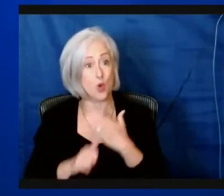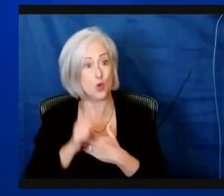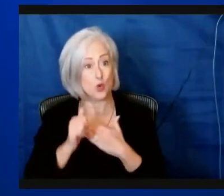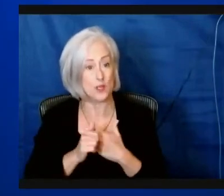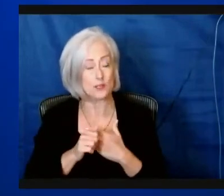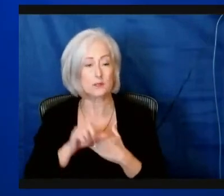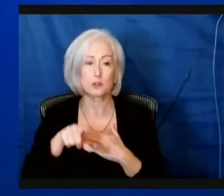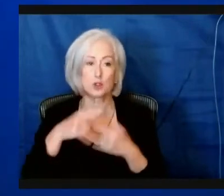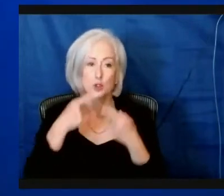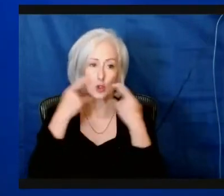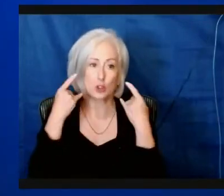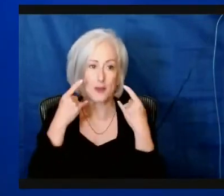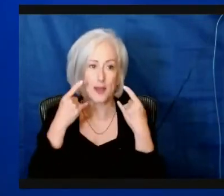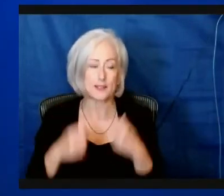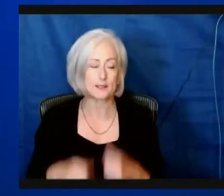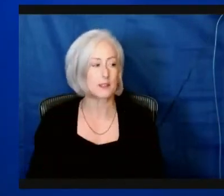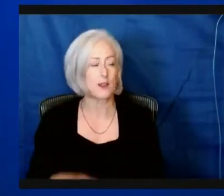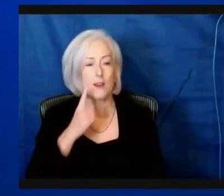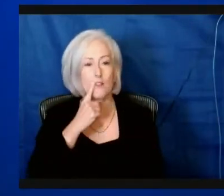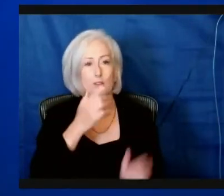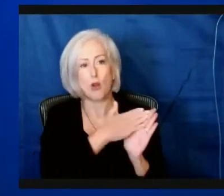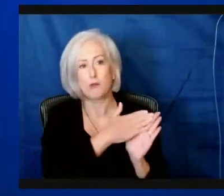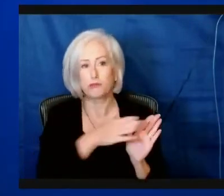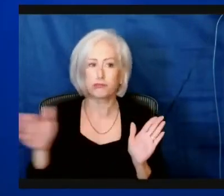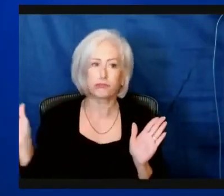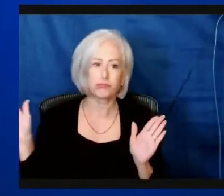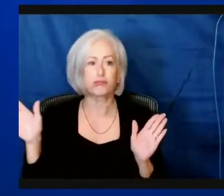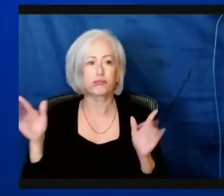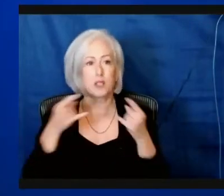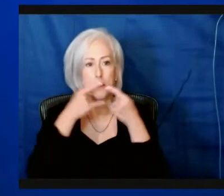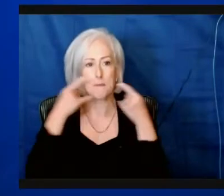broad mask mandate or community lockdown, I don't see that on the